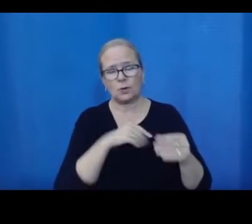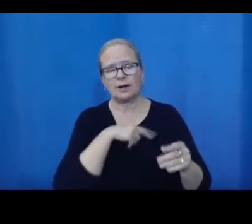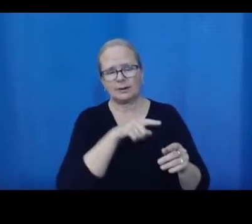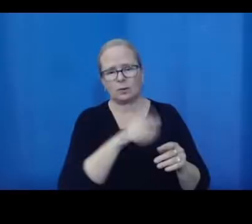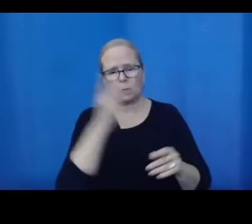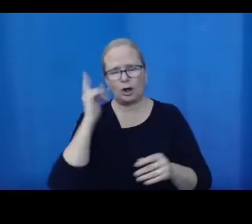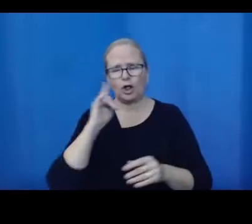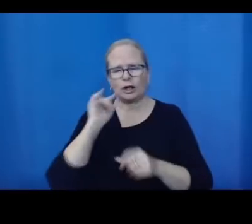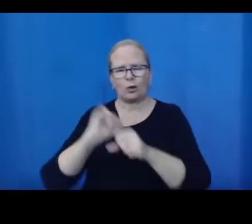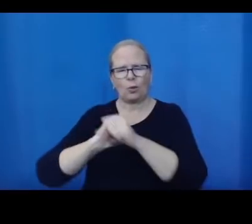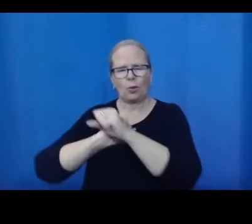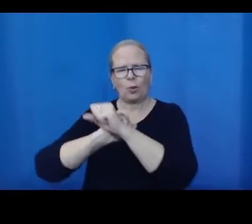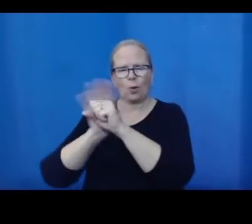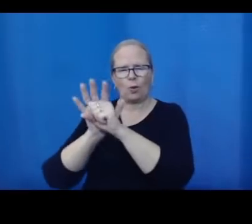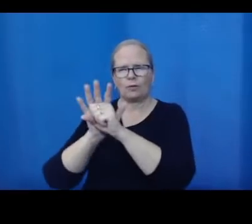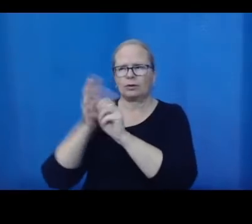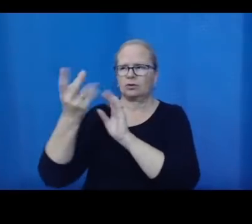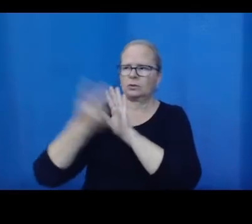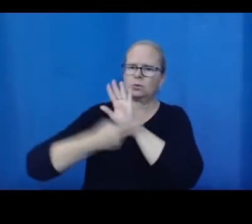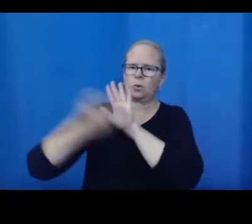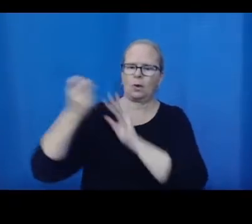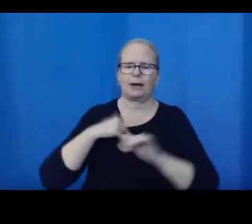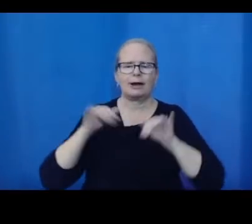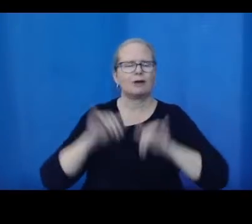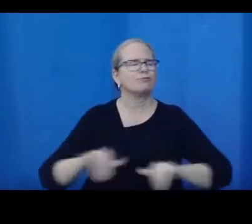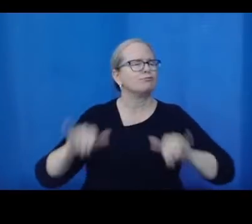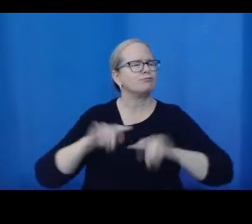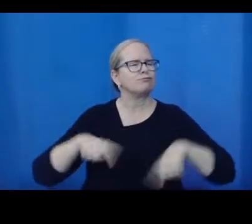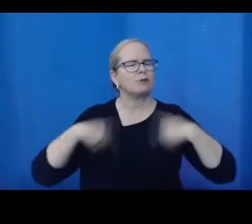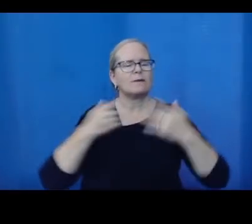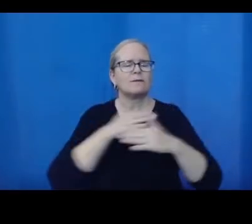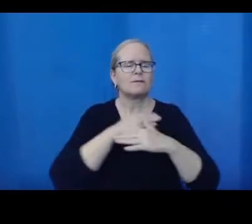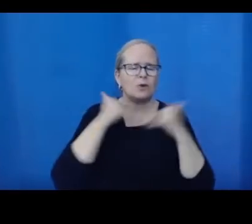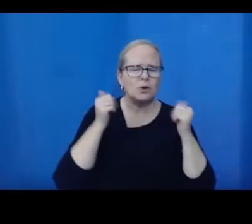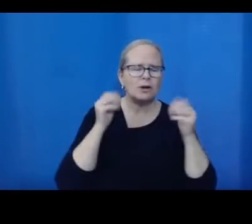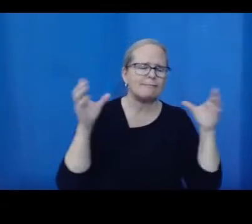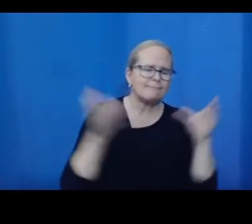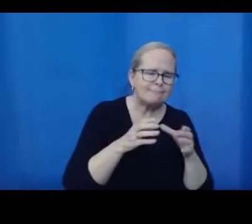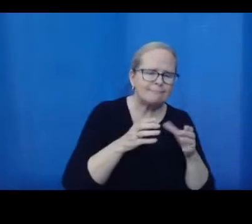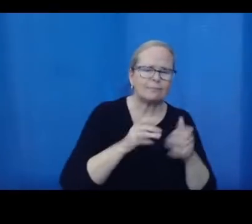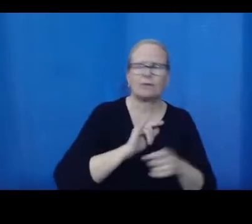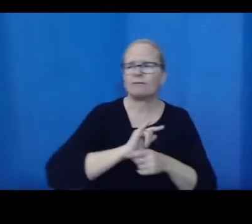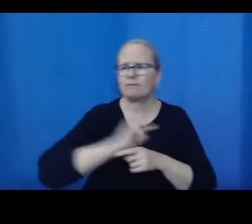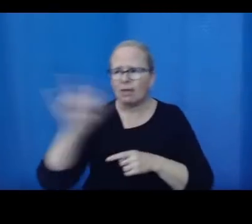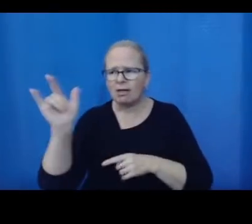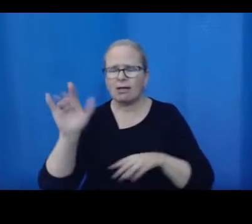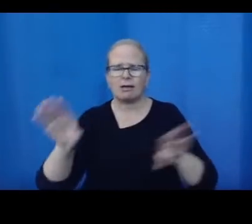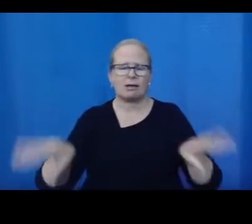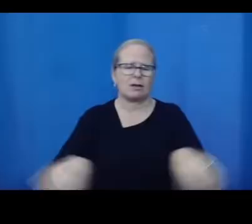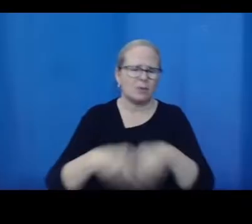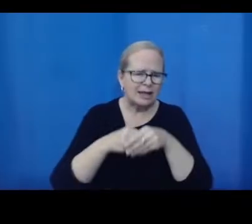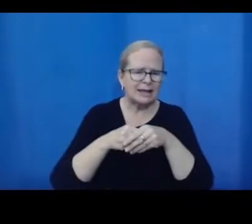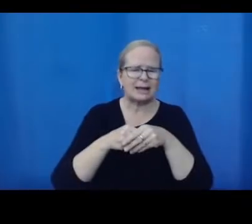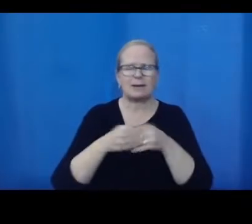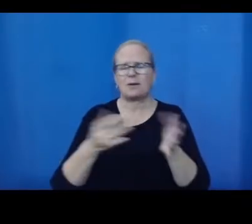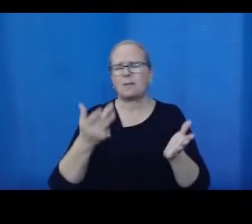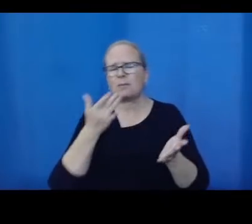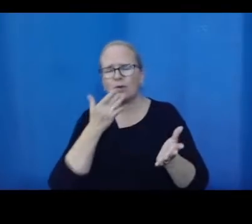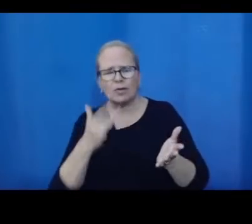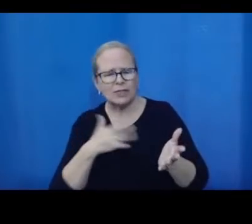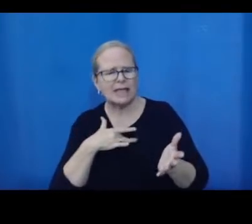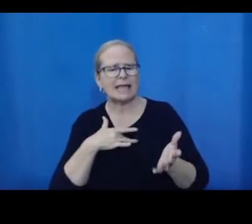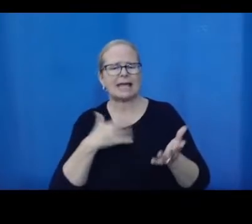with birthdays, our rituals where we connect together and show each other that we're community. And I think this